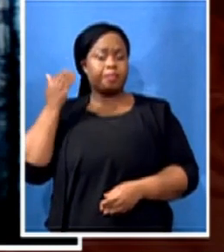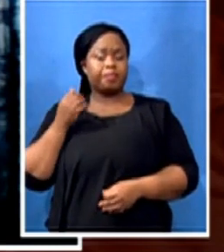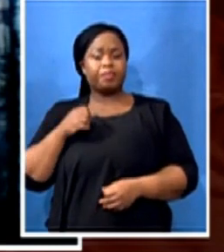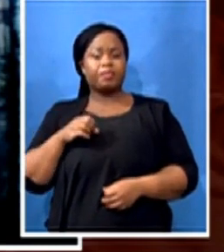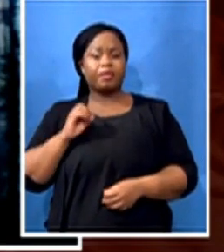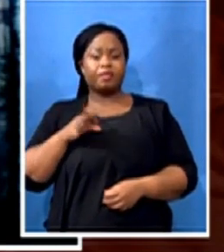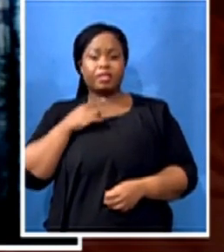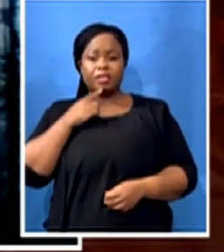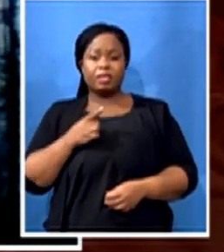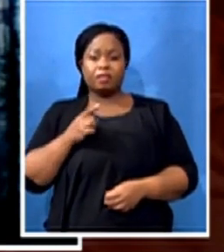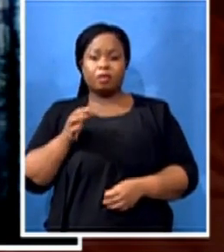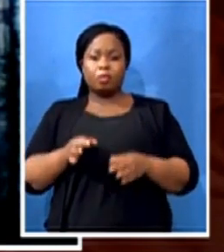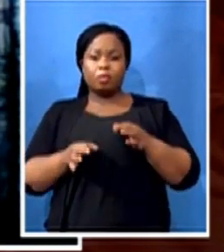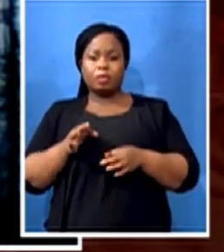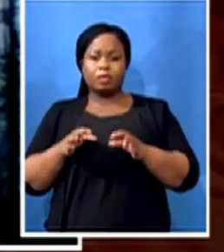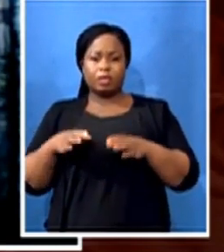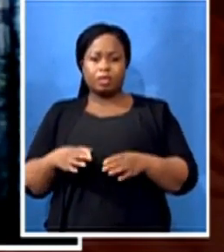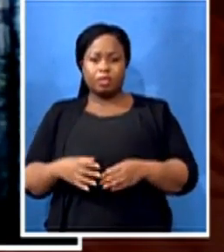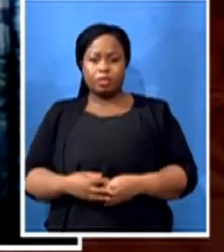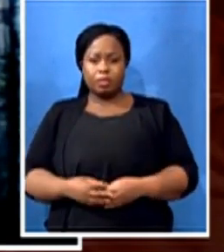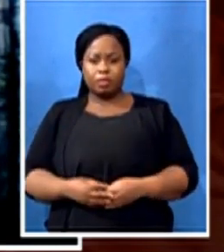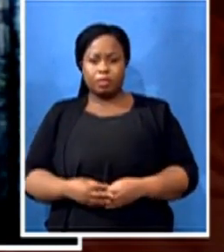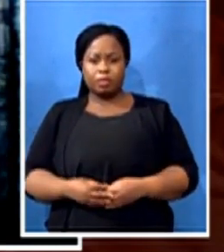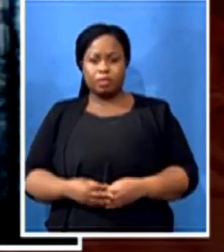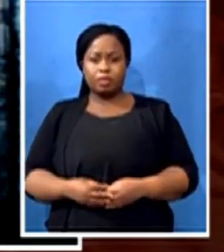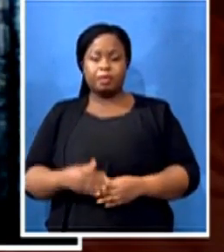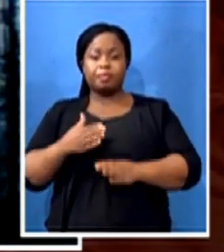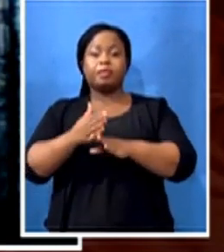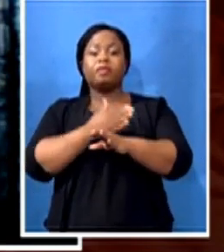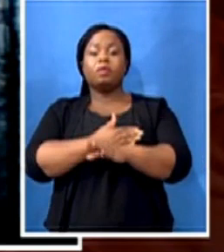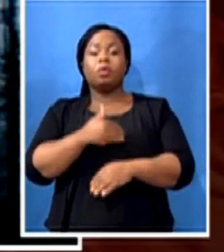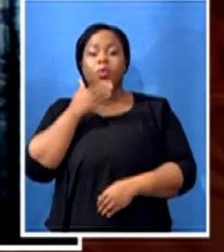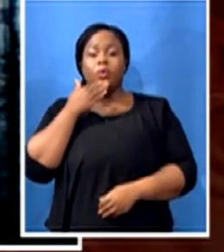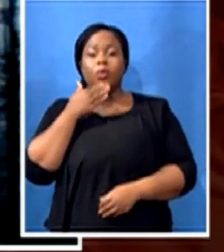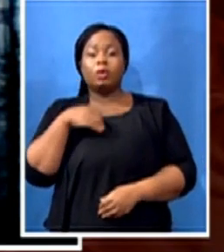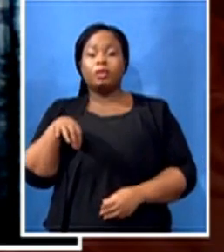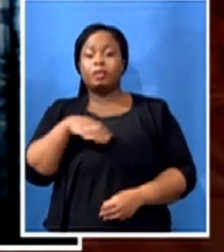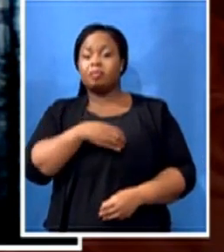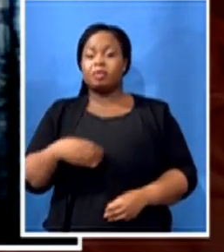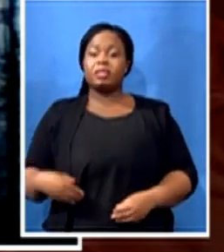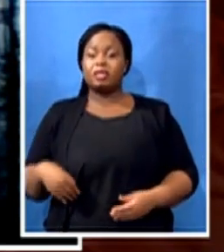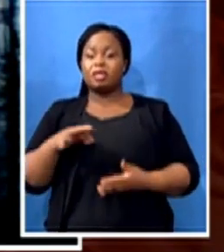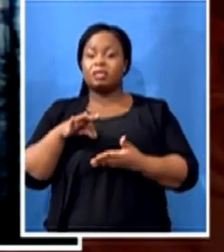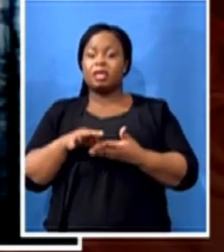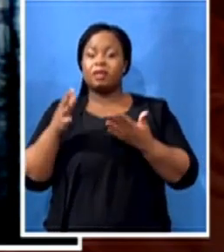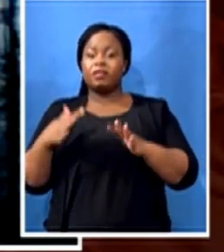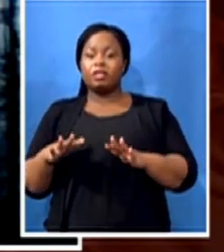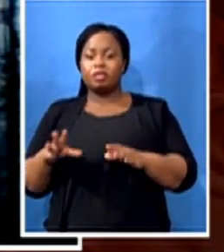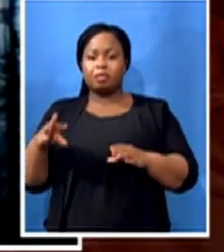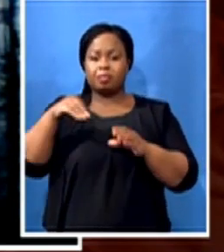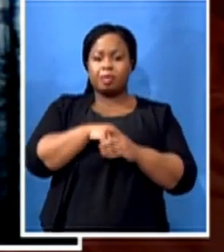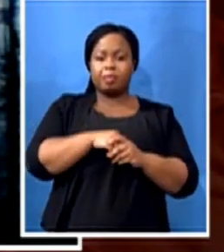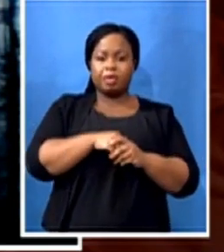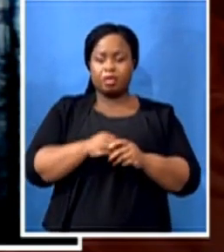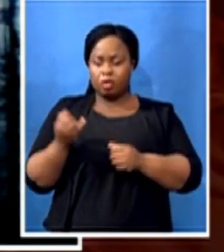that was signed by President a few months ago, they already included the independent members of Parliament and the